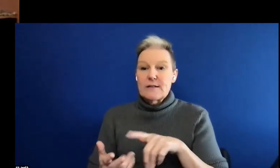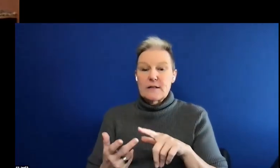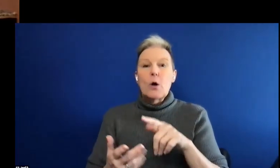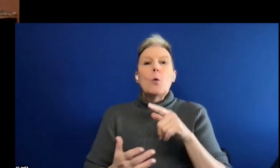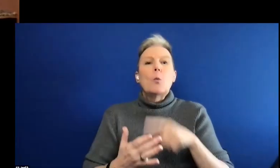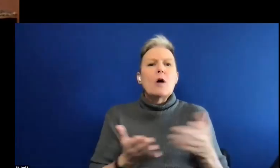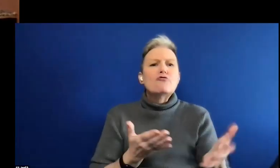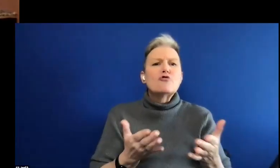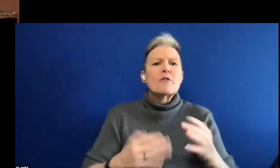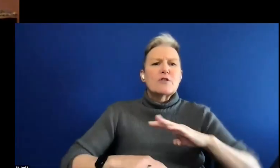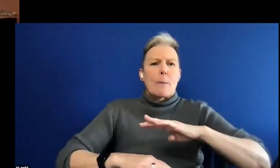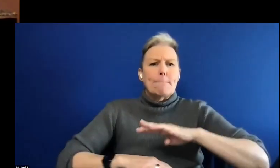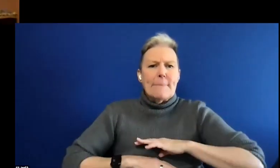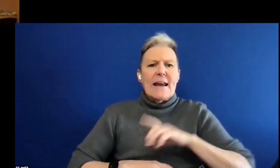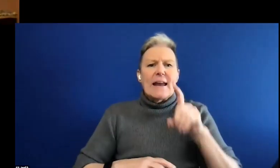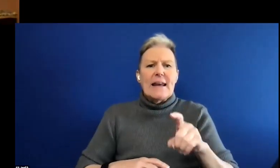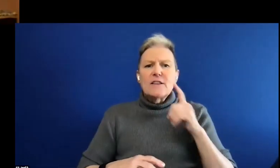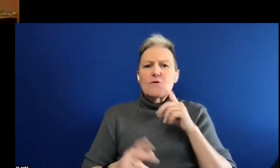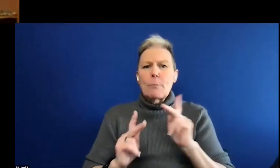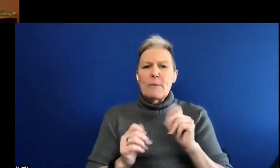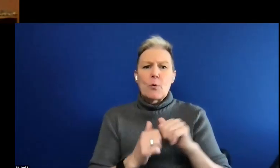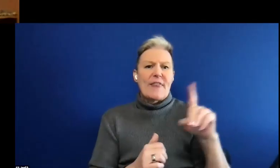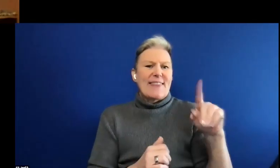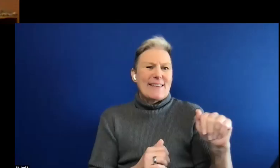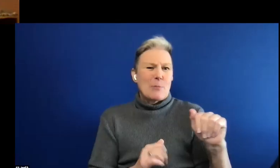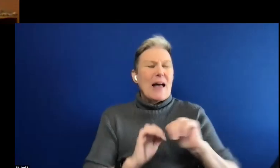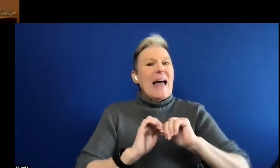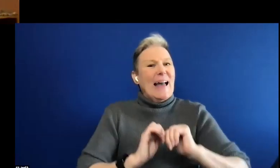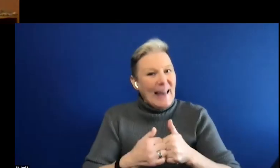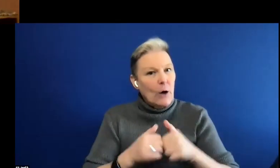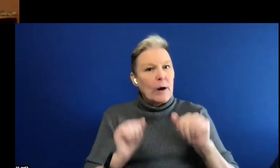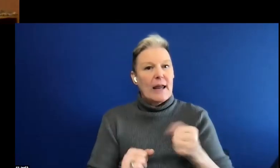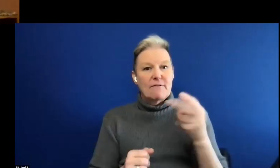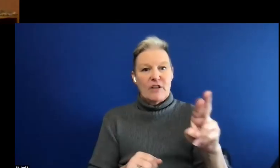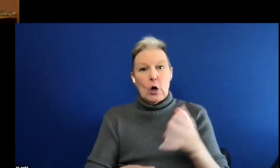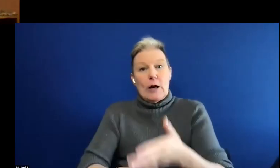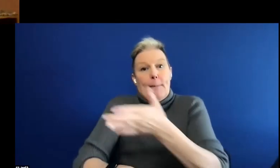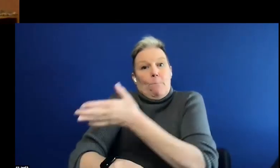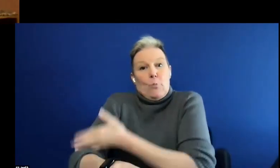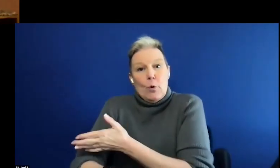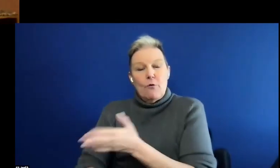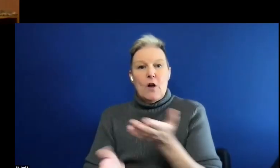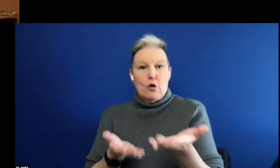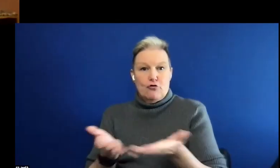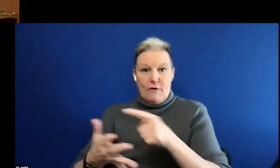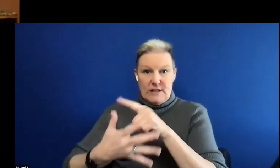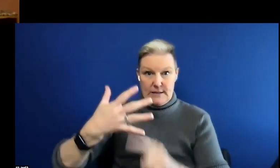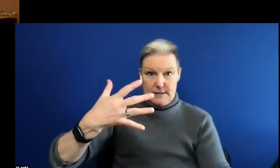services are meeting the needs of people with disabilities, and how can the VR program improve these services?